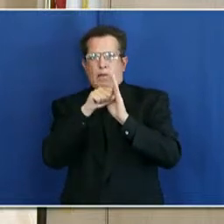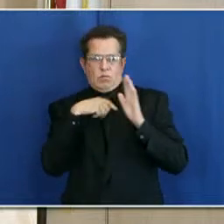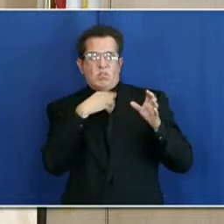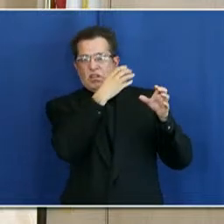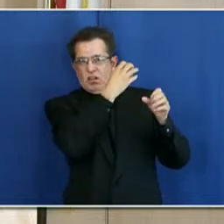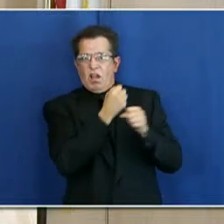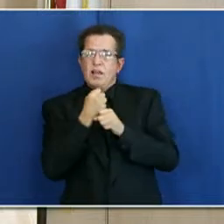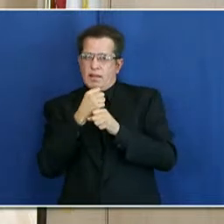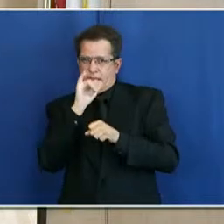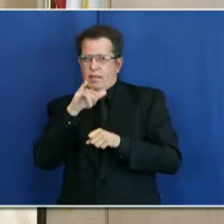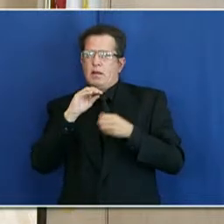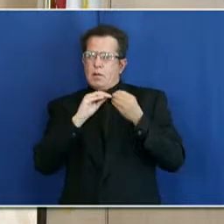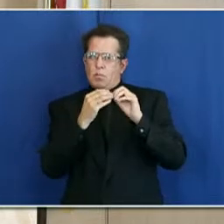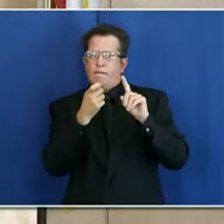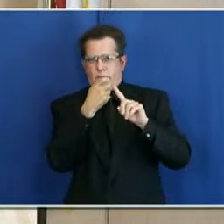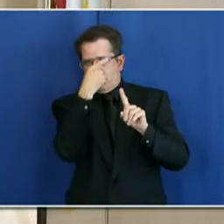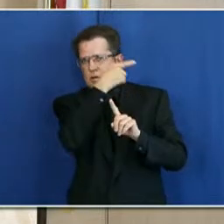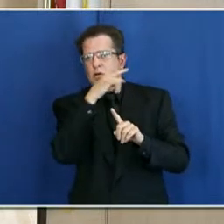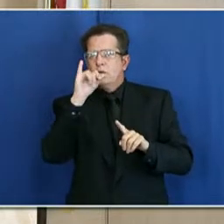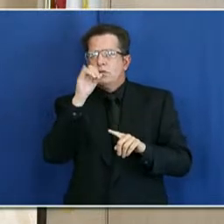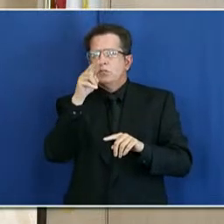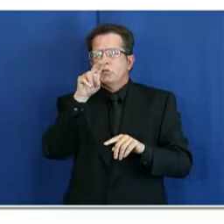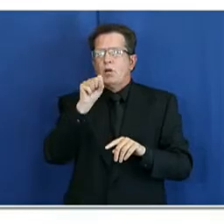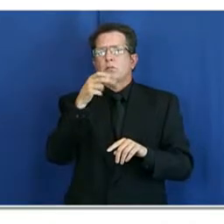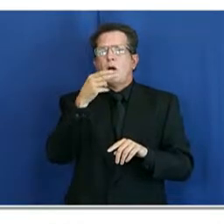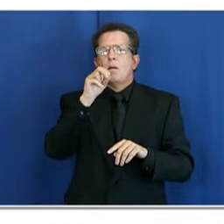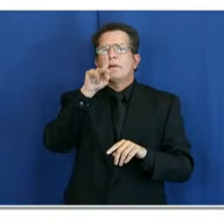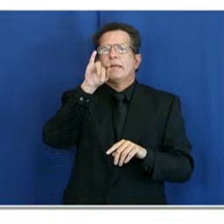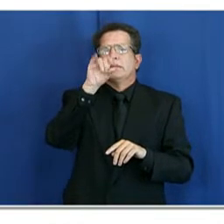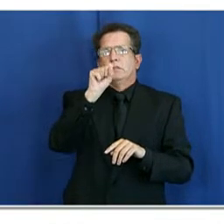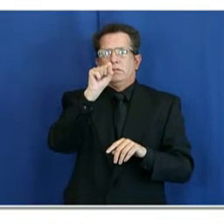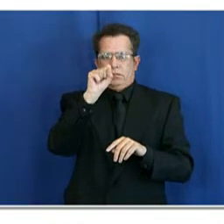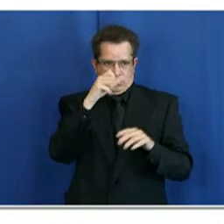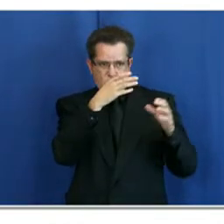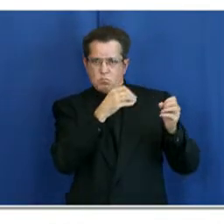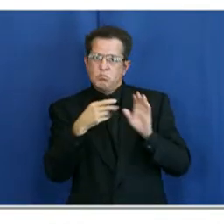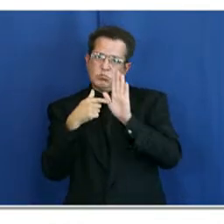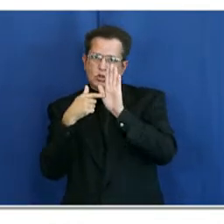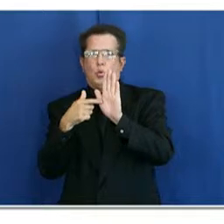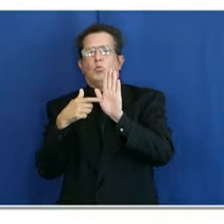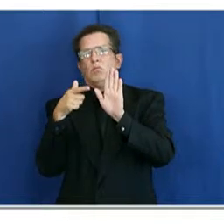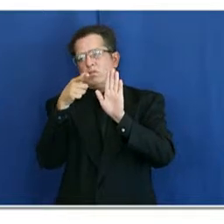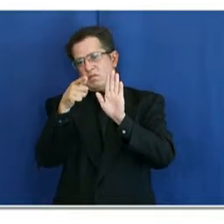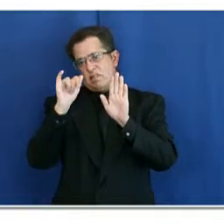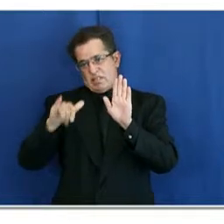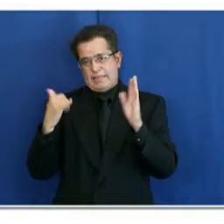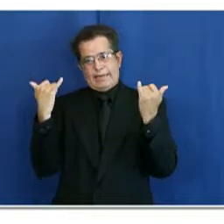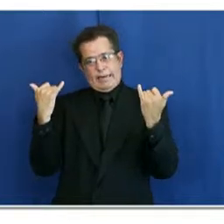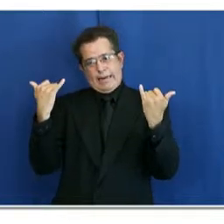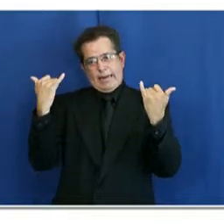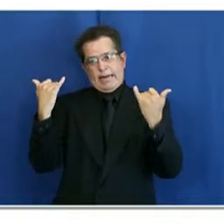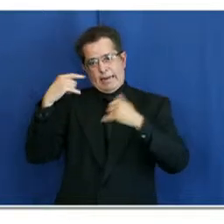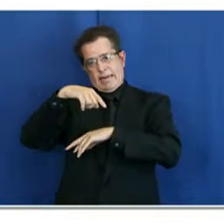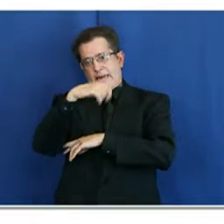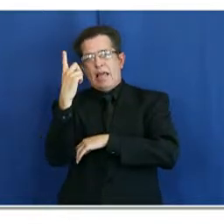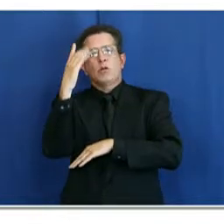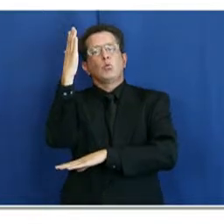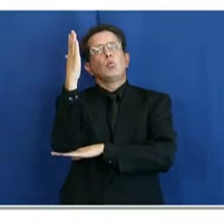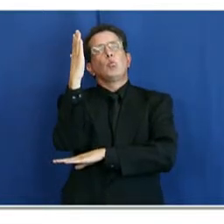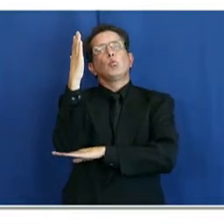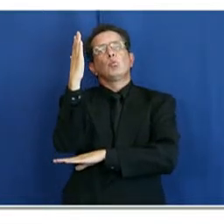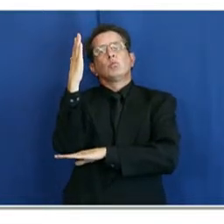data that we pull from the Johns Hopkins dashboard and was obtained today approximately at